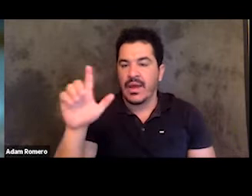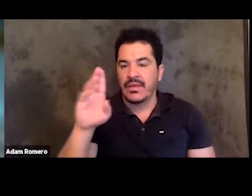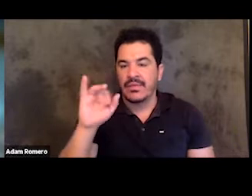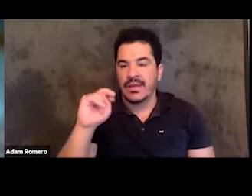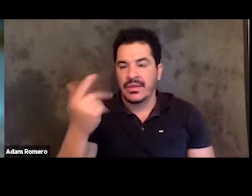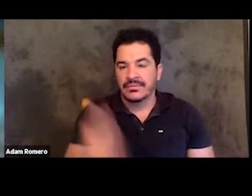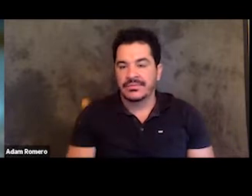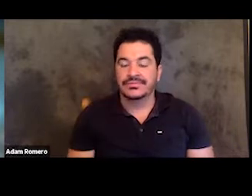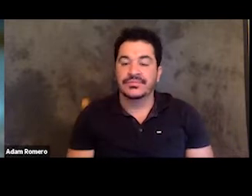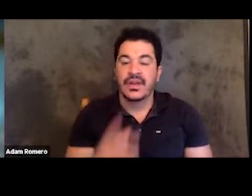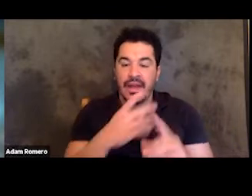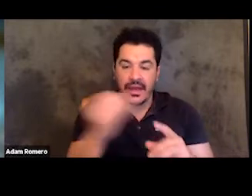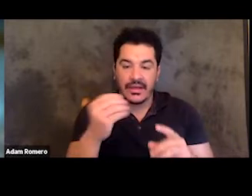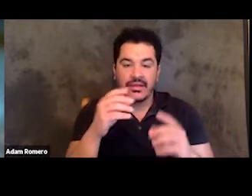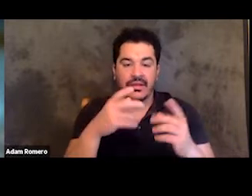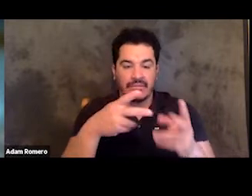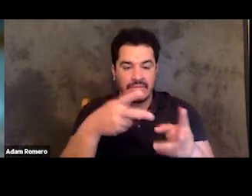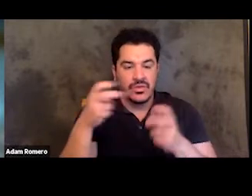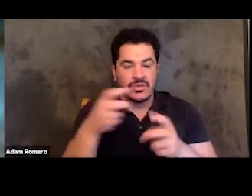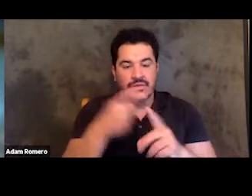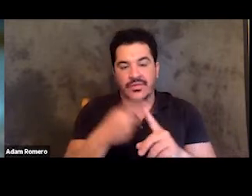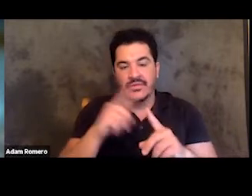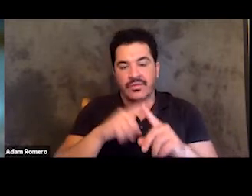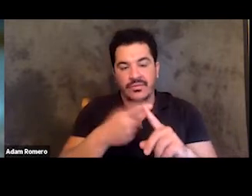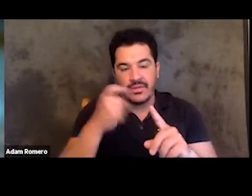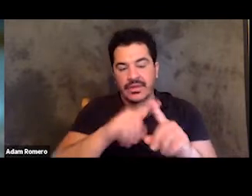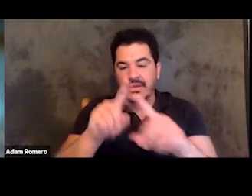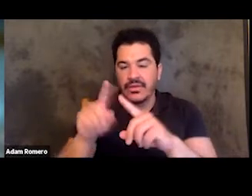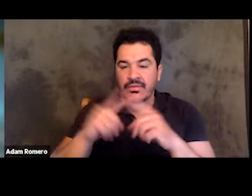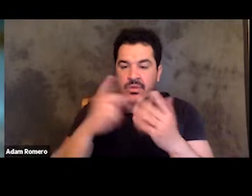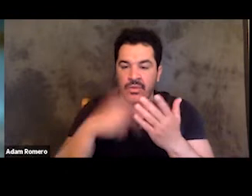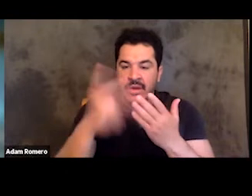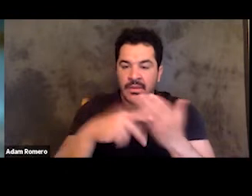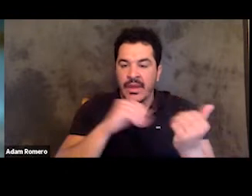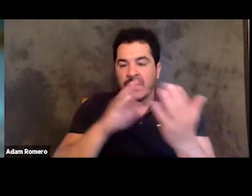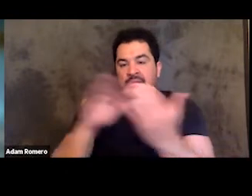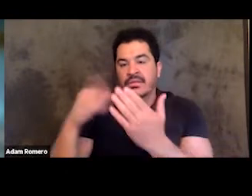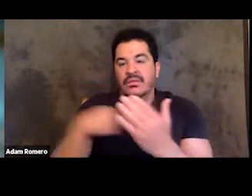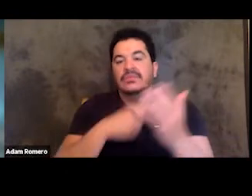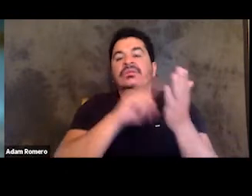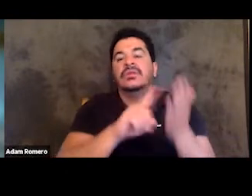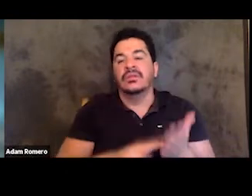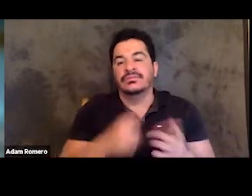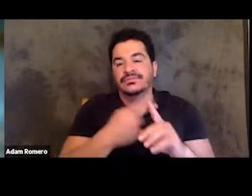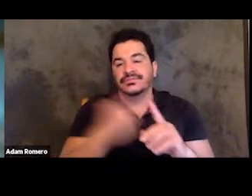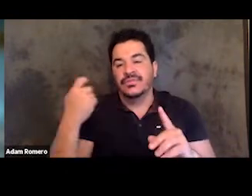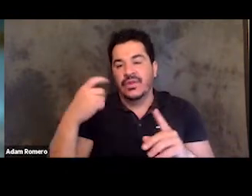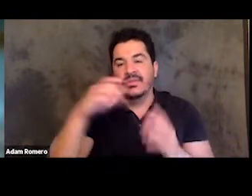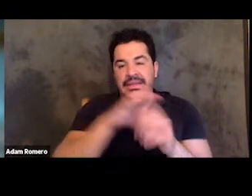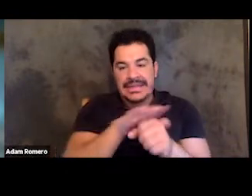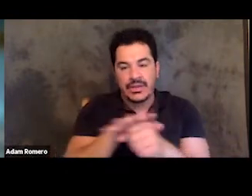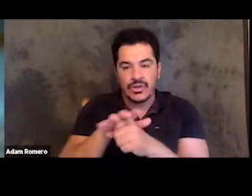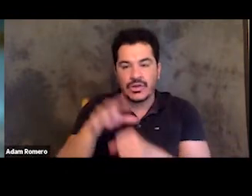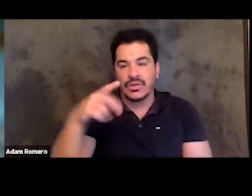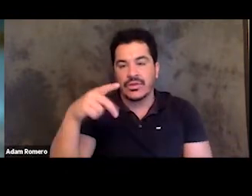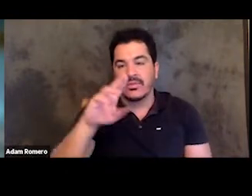programming approaches that we looked at, both within that sector Pullout, but also throughout the toolkit